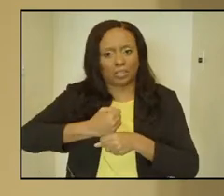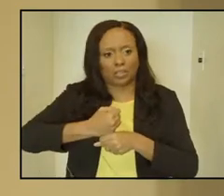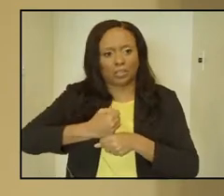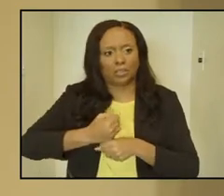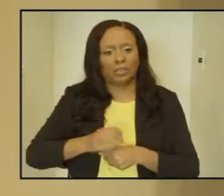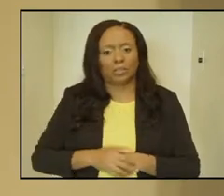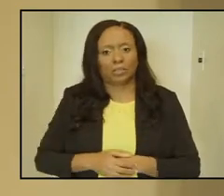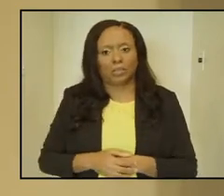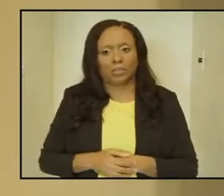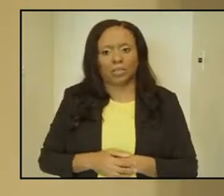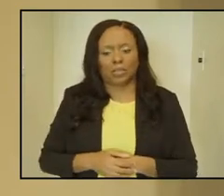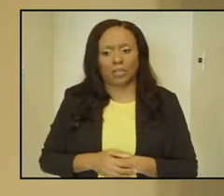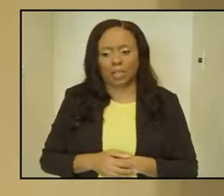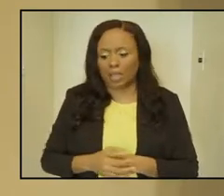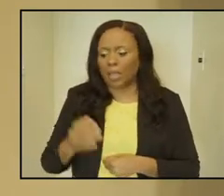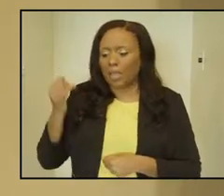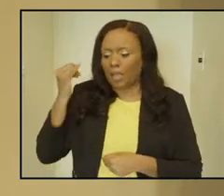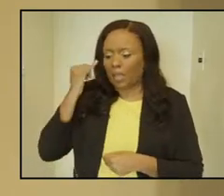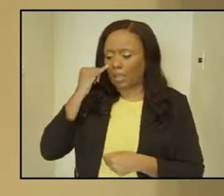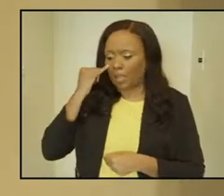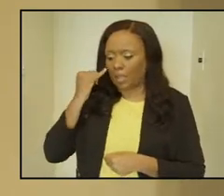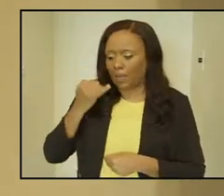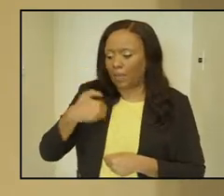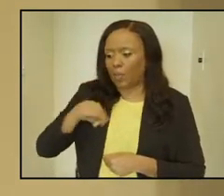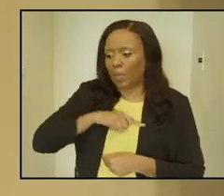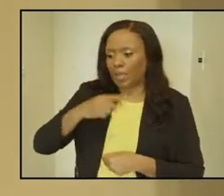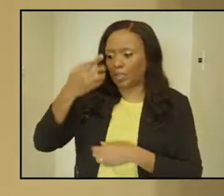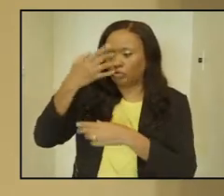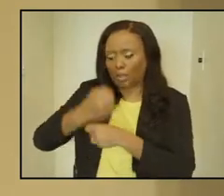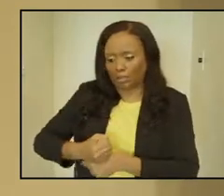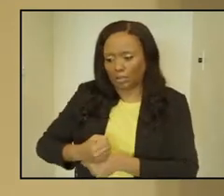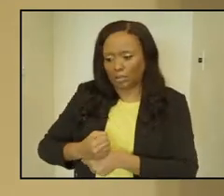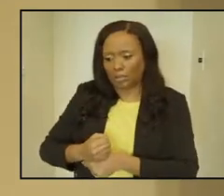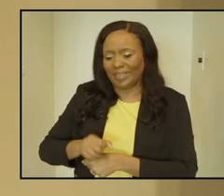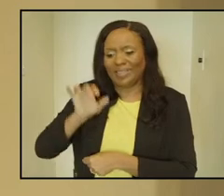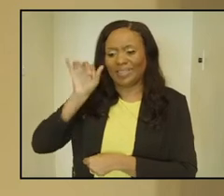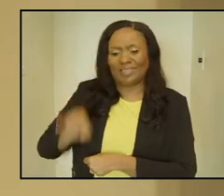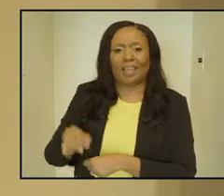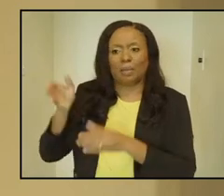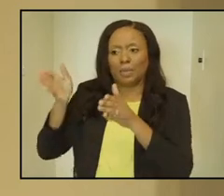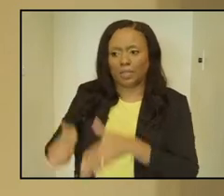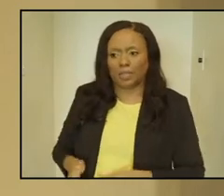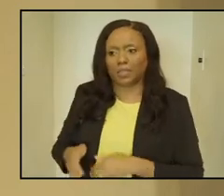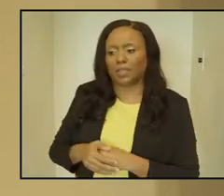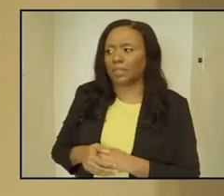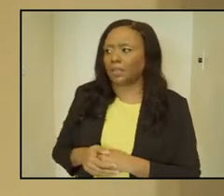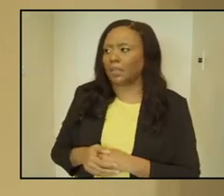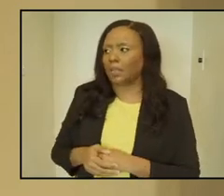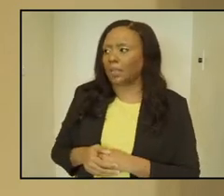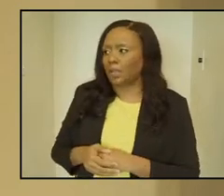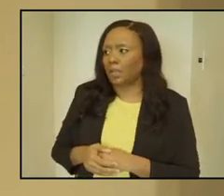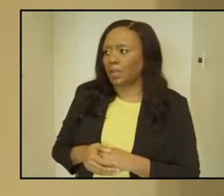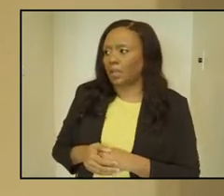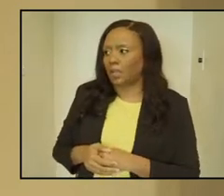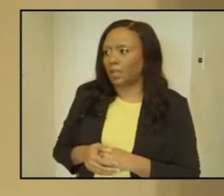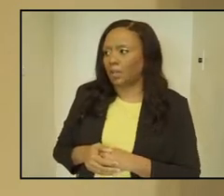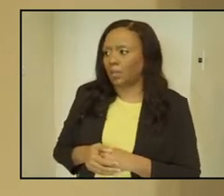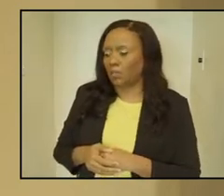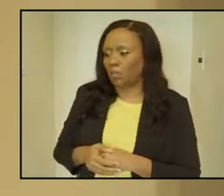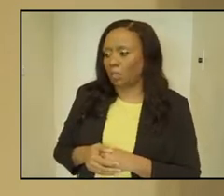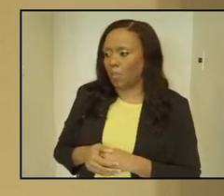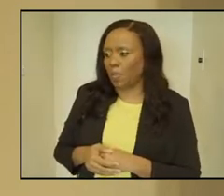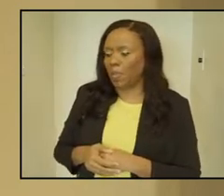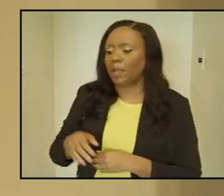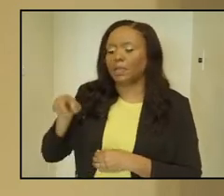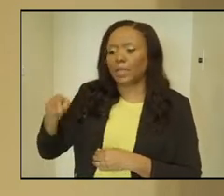burden of proof to that person, then let that person attest and swear to what we need from